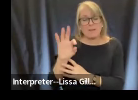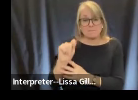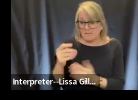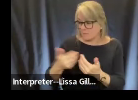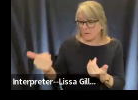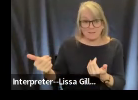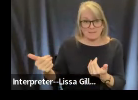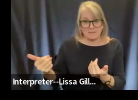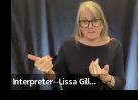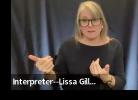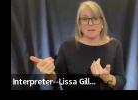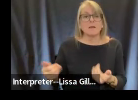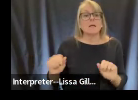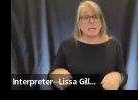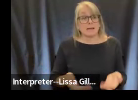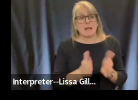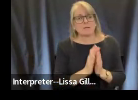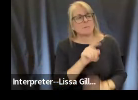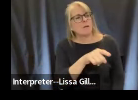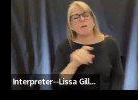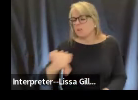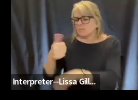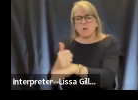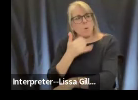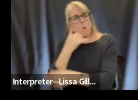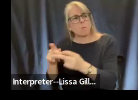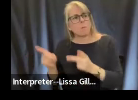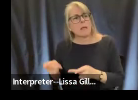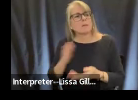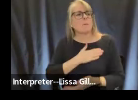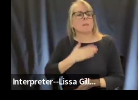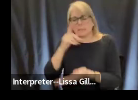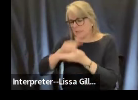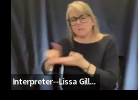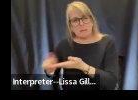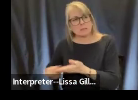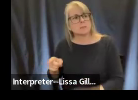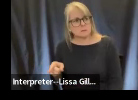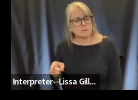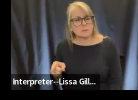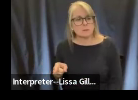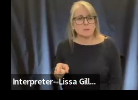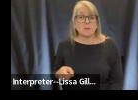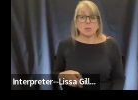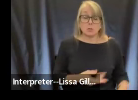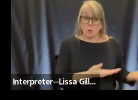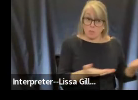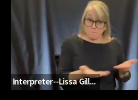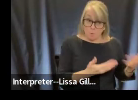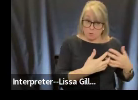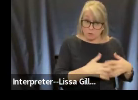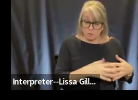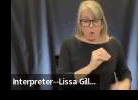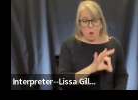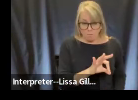have those installers come back out to inspect that location as well. So back to the portable generators, turn them off, let them cool before